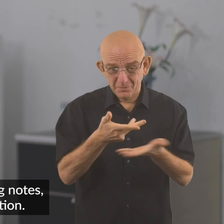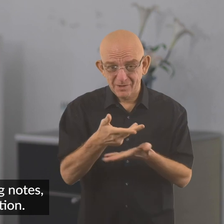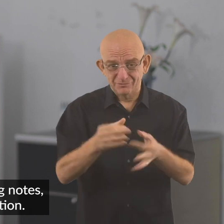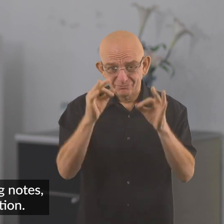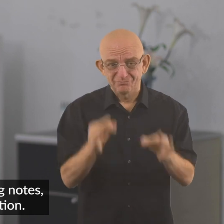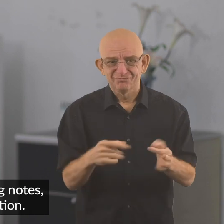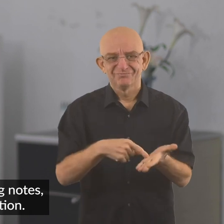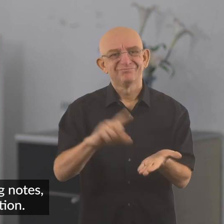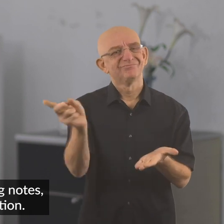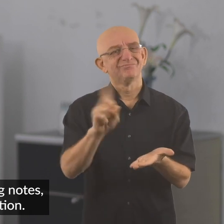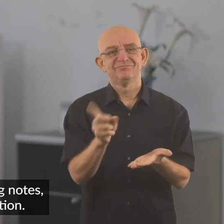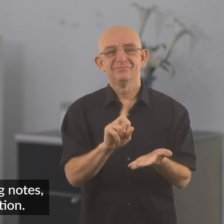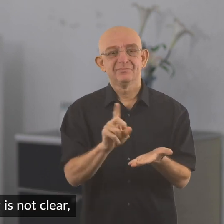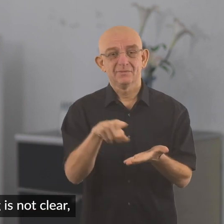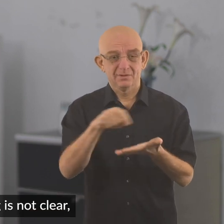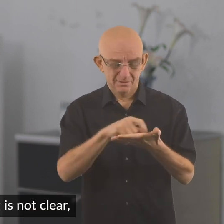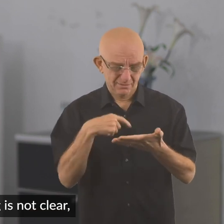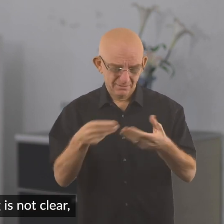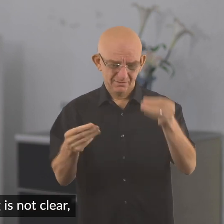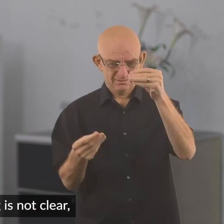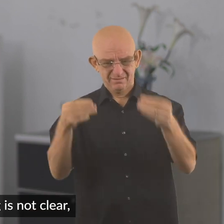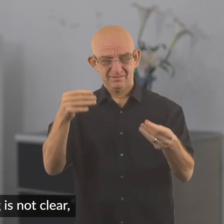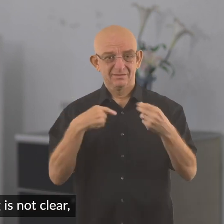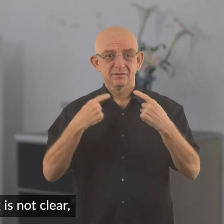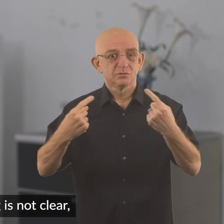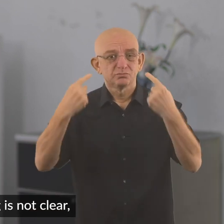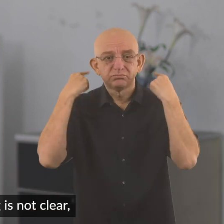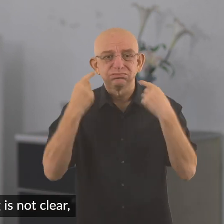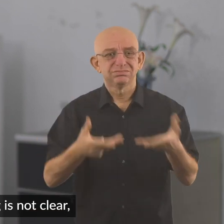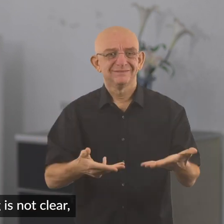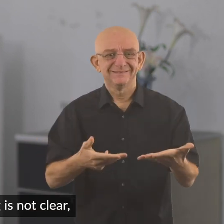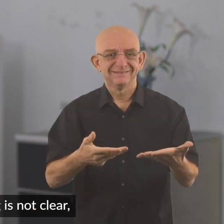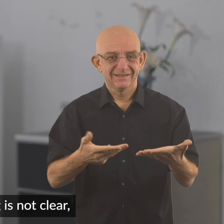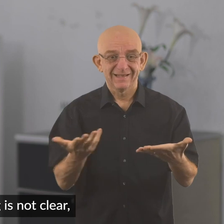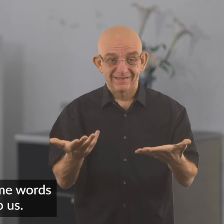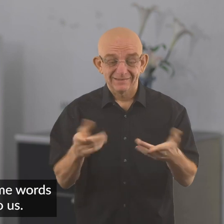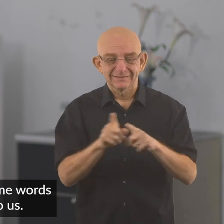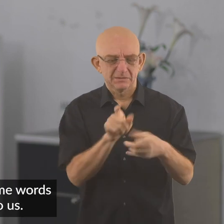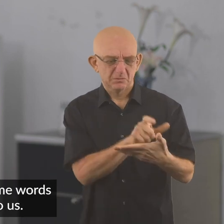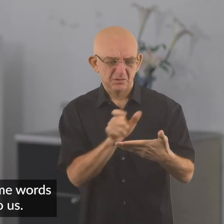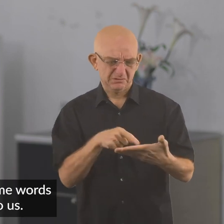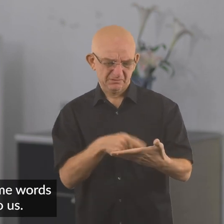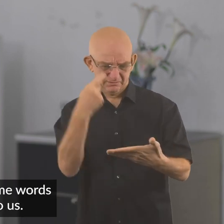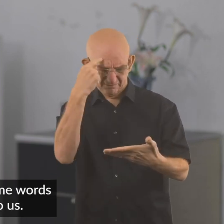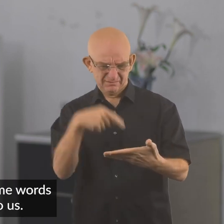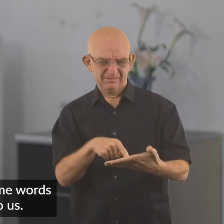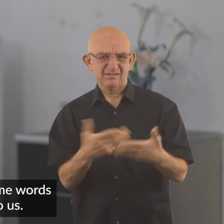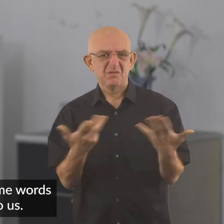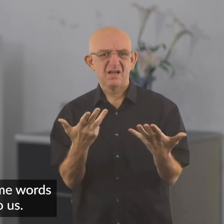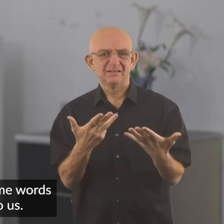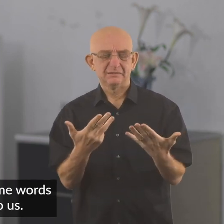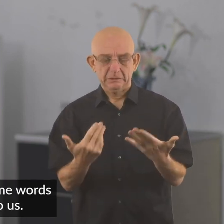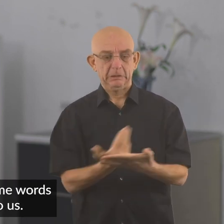It's not communication. Some doctors write, their handwritings are not clear. And again, there are some